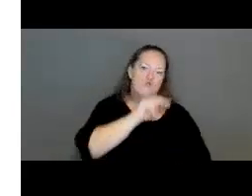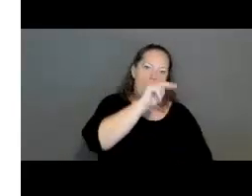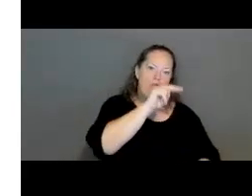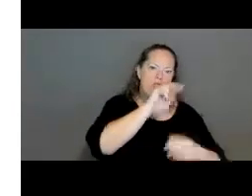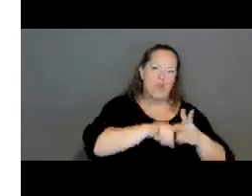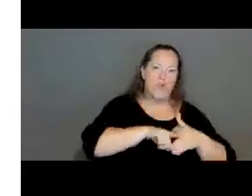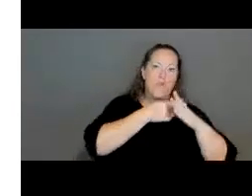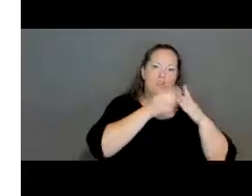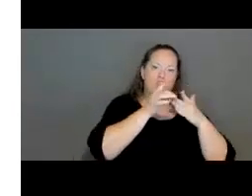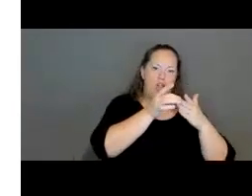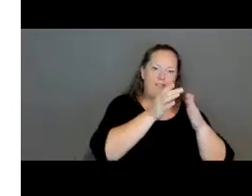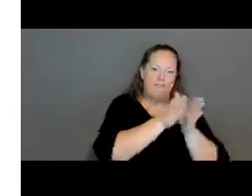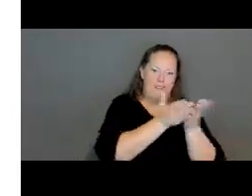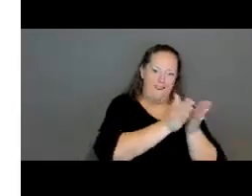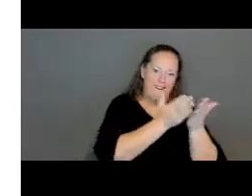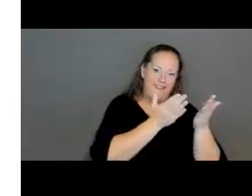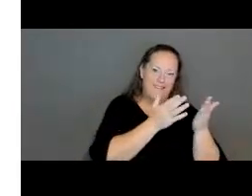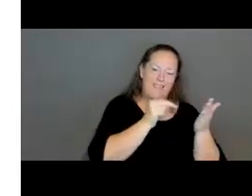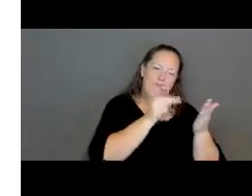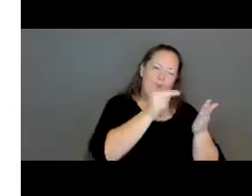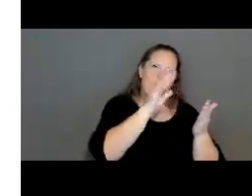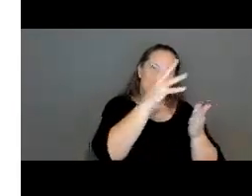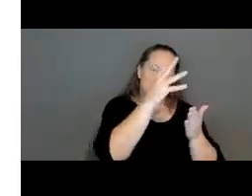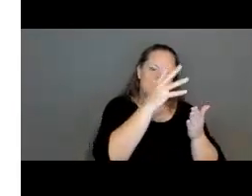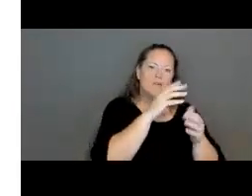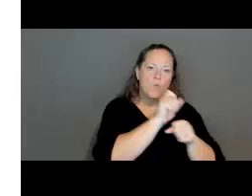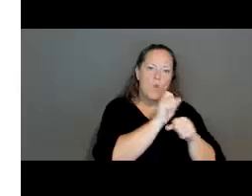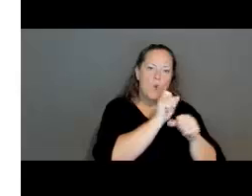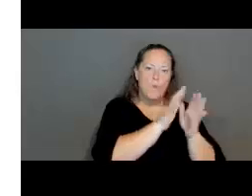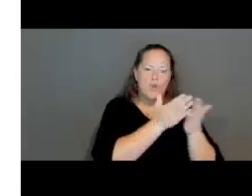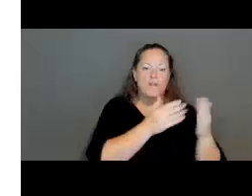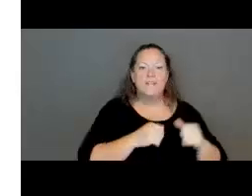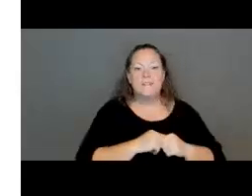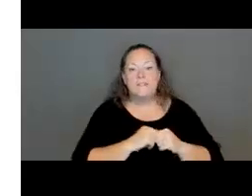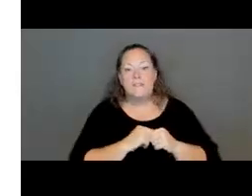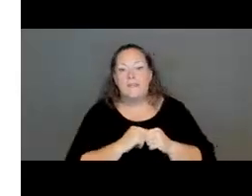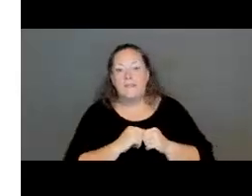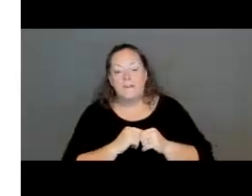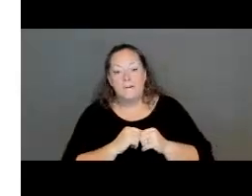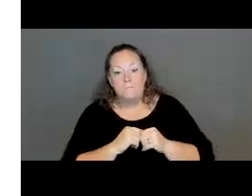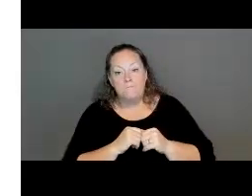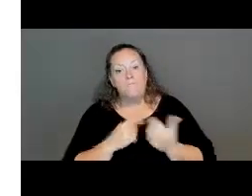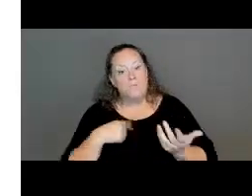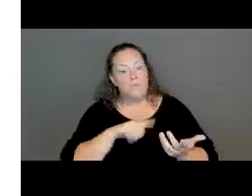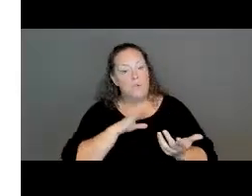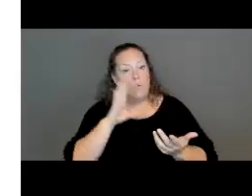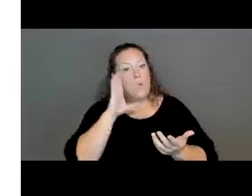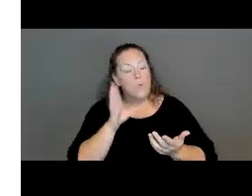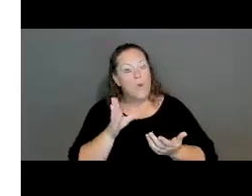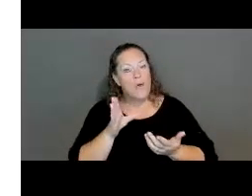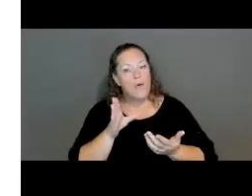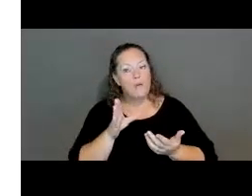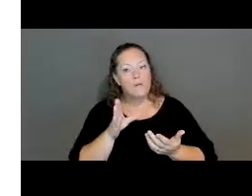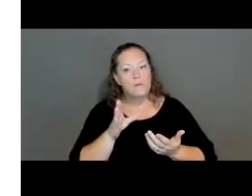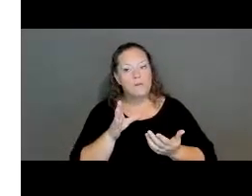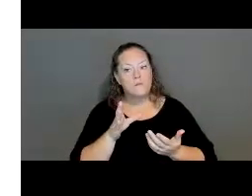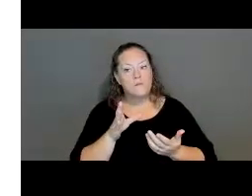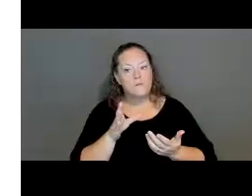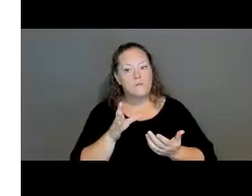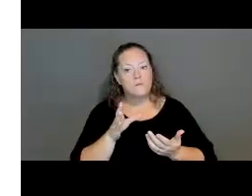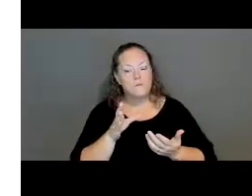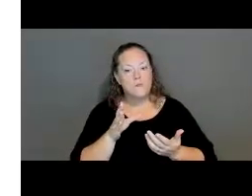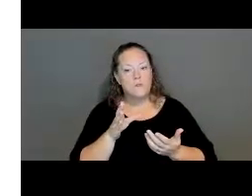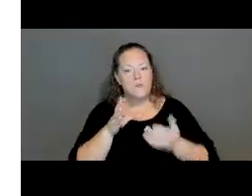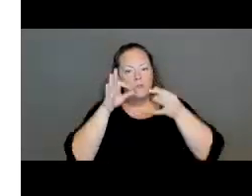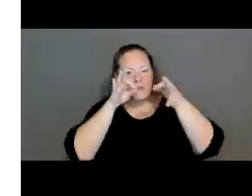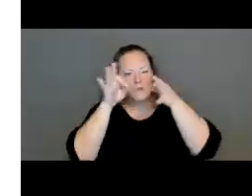Northern Forest workbook. And we will frame this presentation